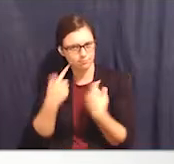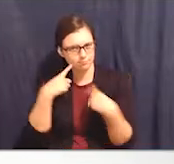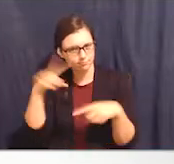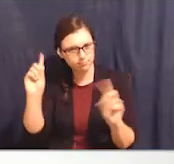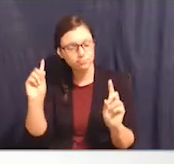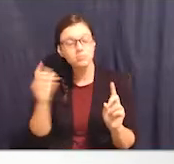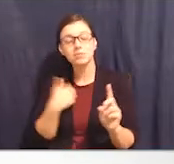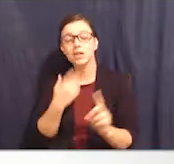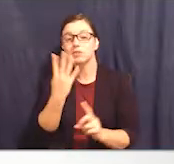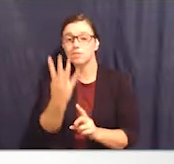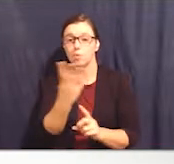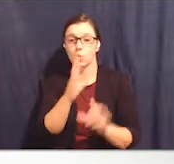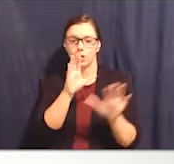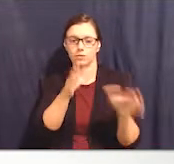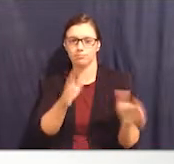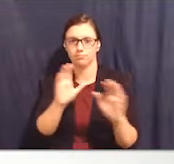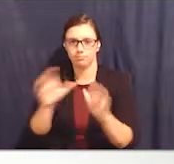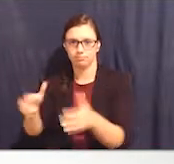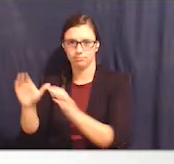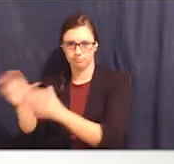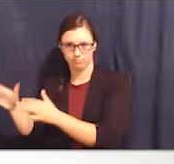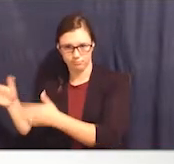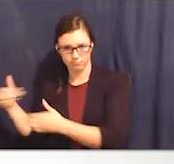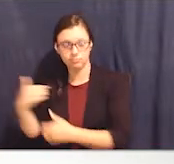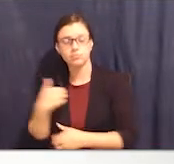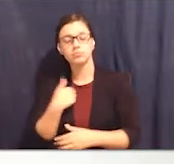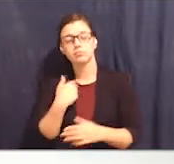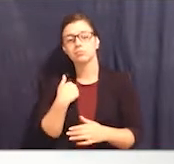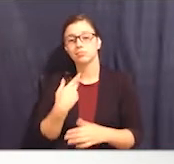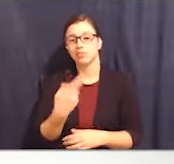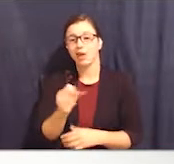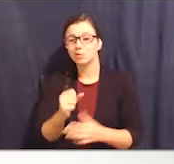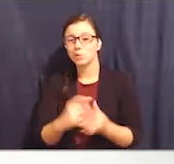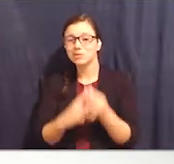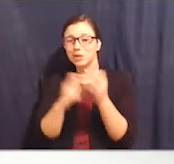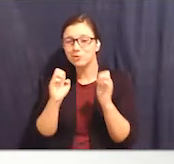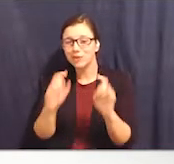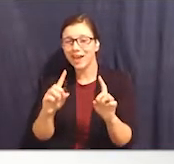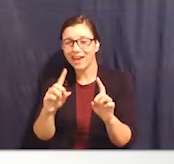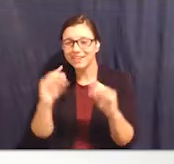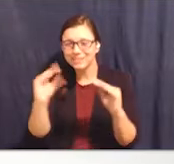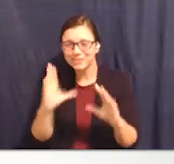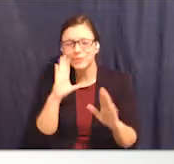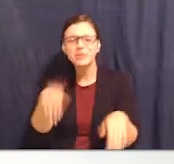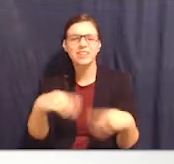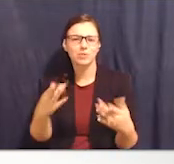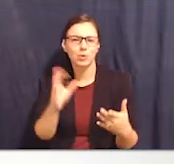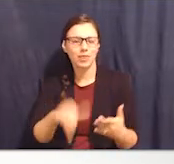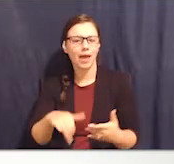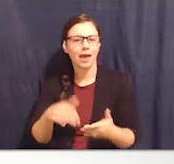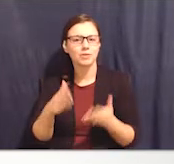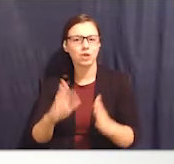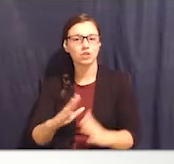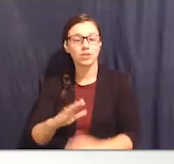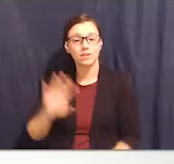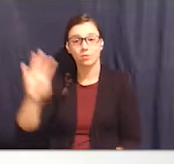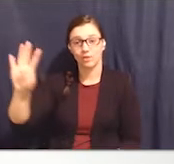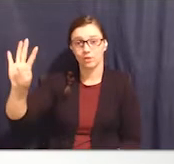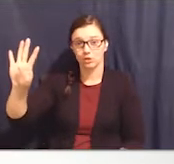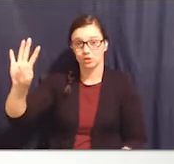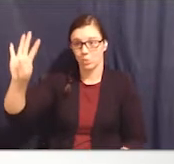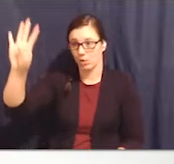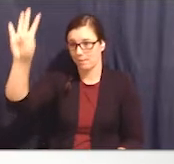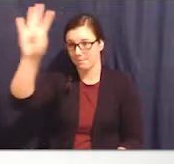Kohler, but the legislation is so clear and so well that our programs perfectly align